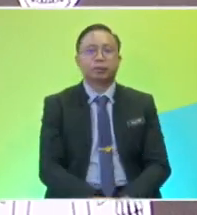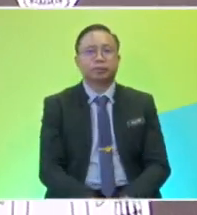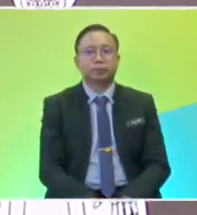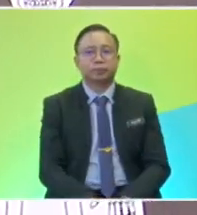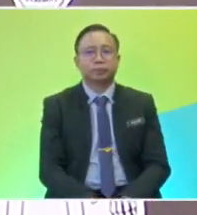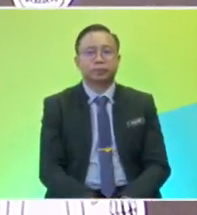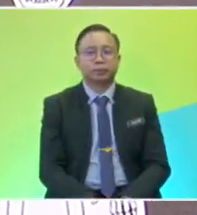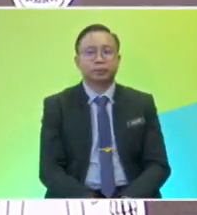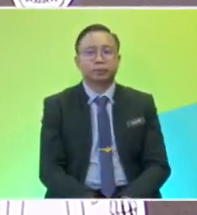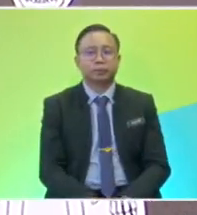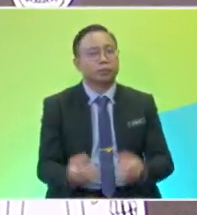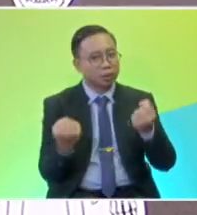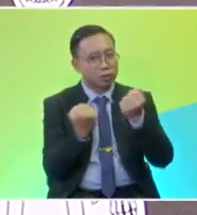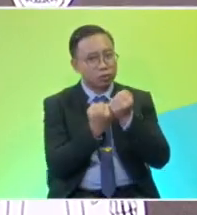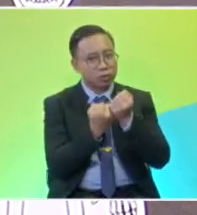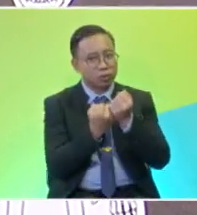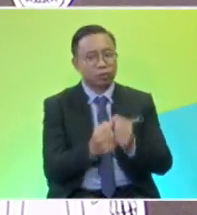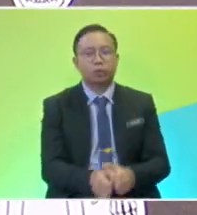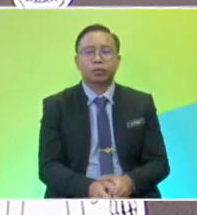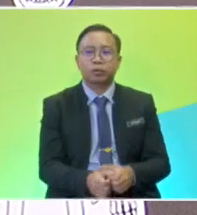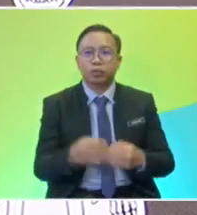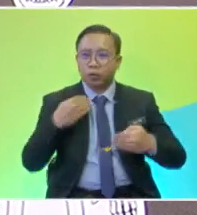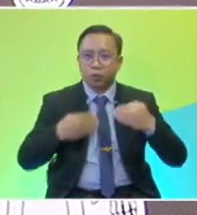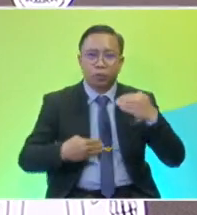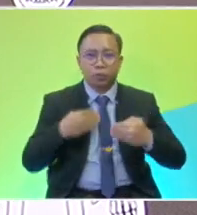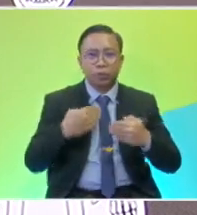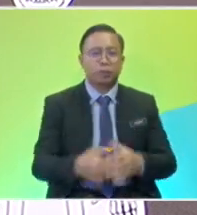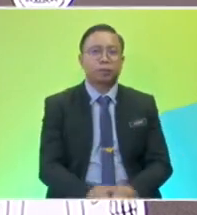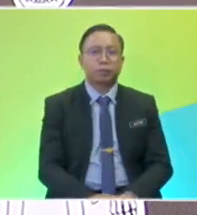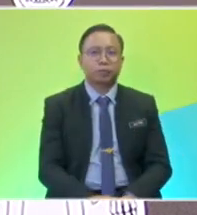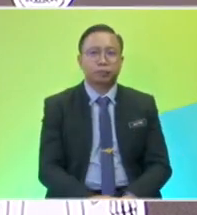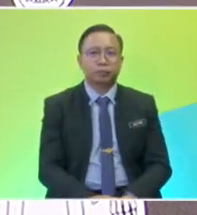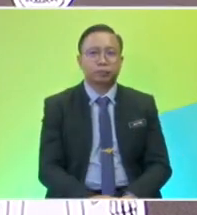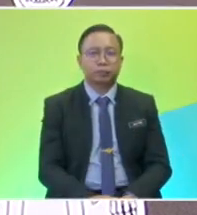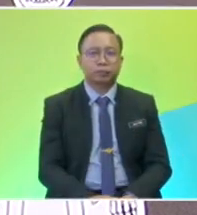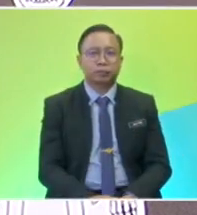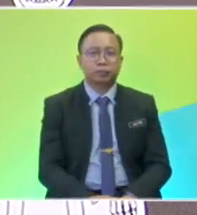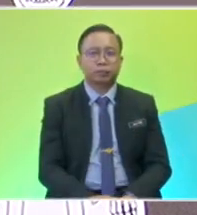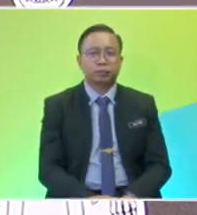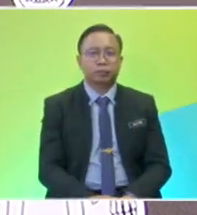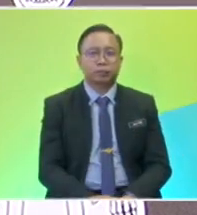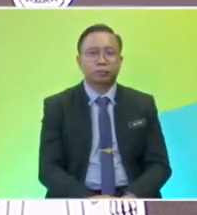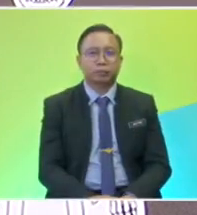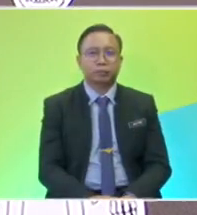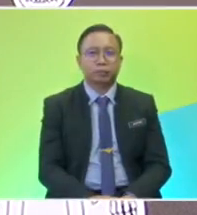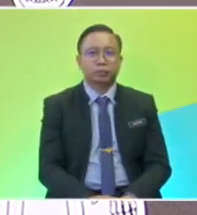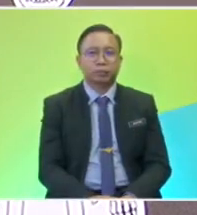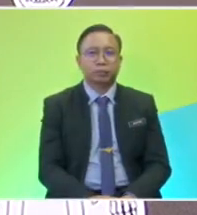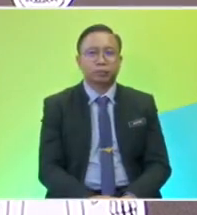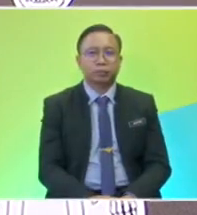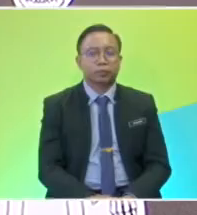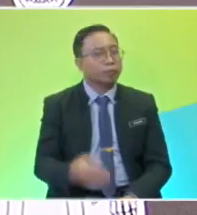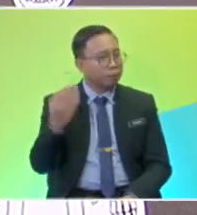right. Supports the body. Is it backbone? Yes, okay. That's correct.